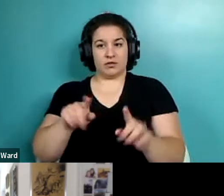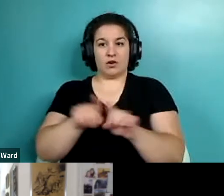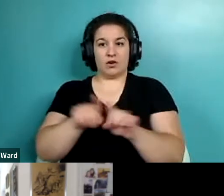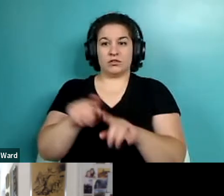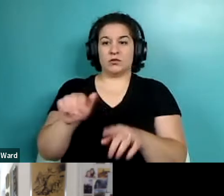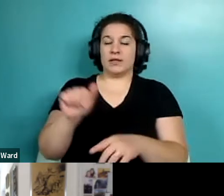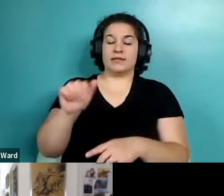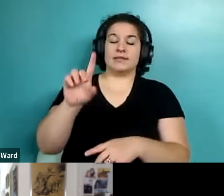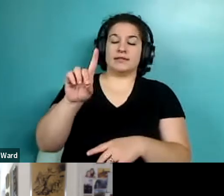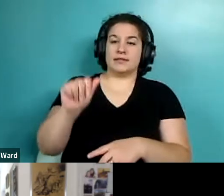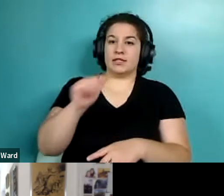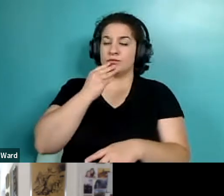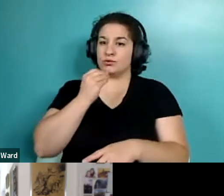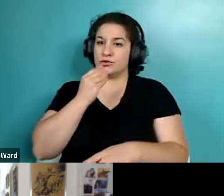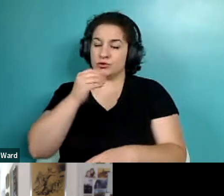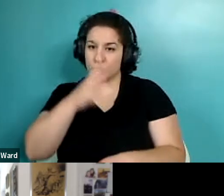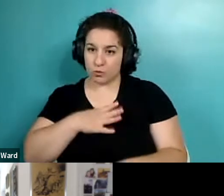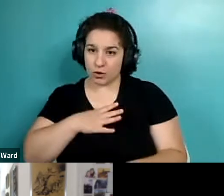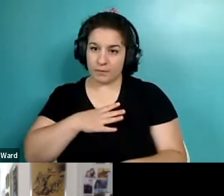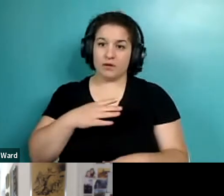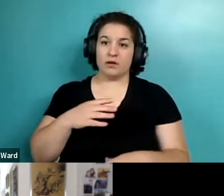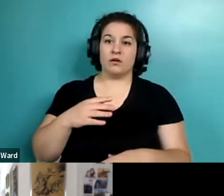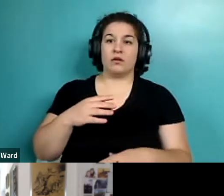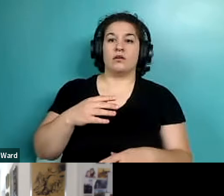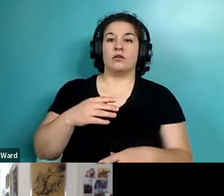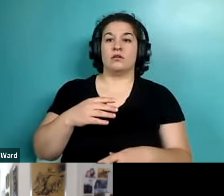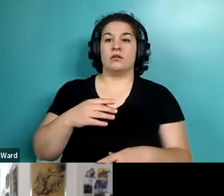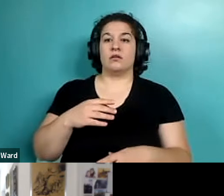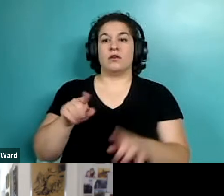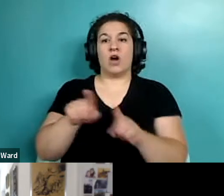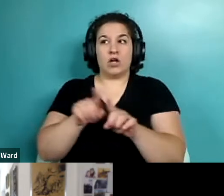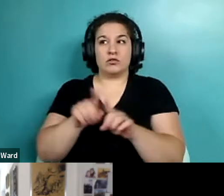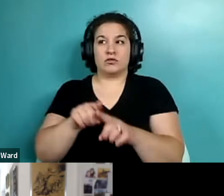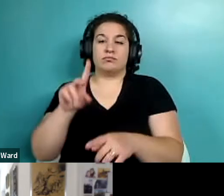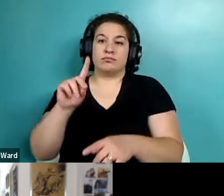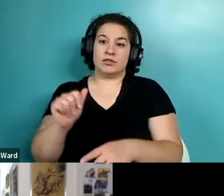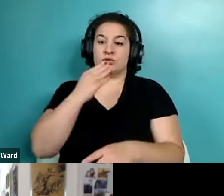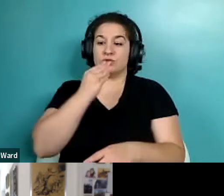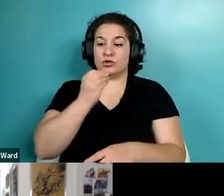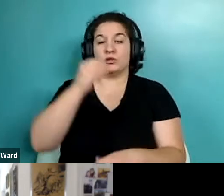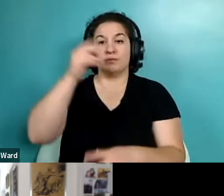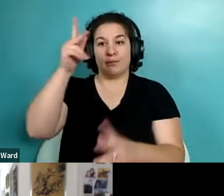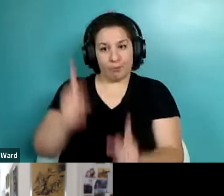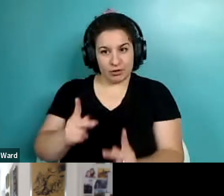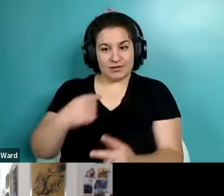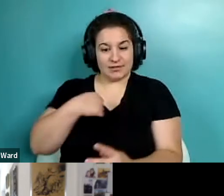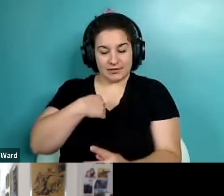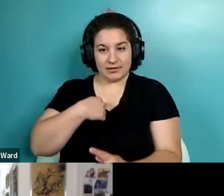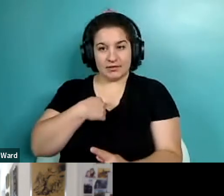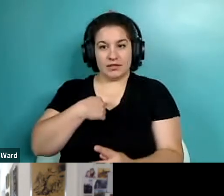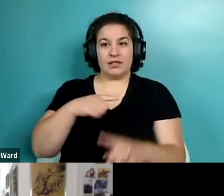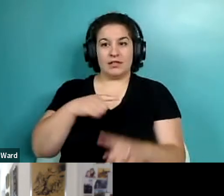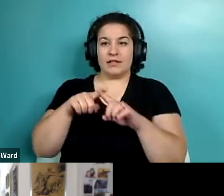and as a woman and disabled Jewish person, these various